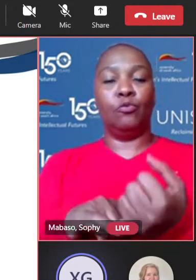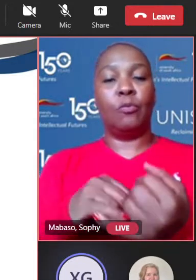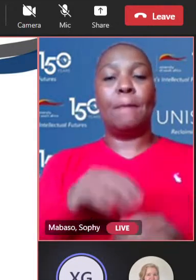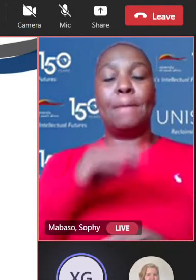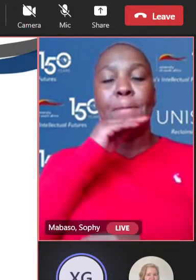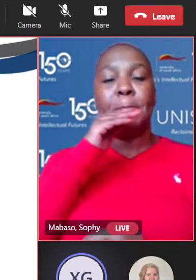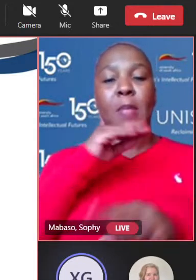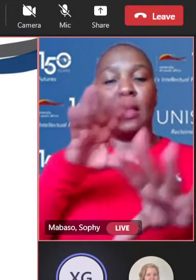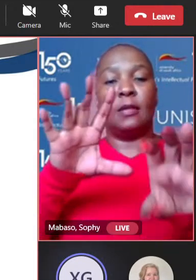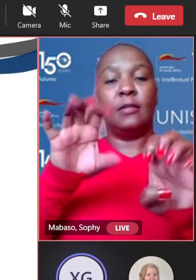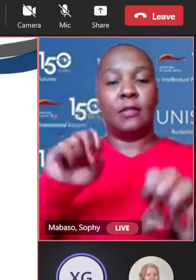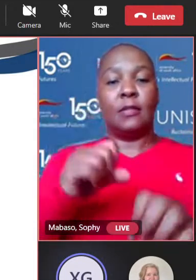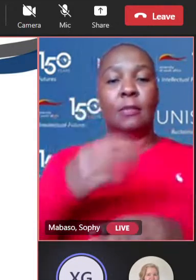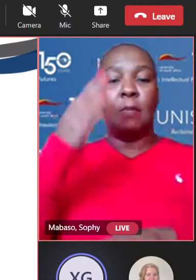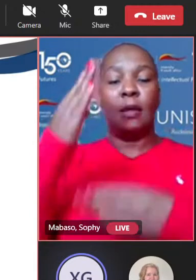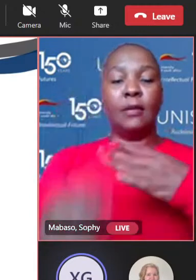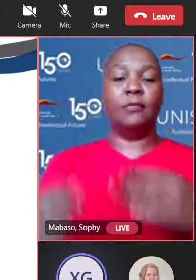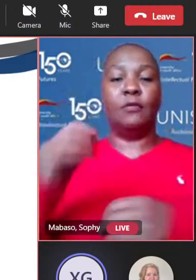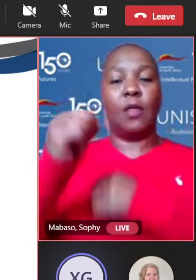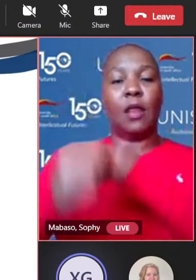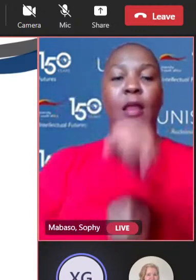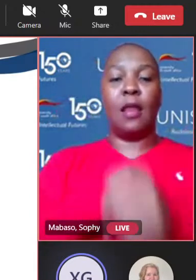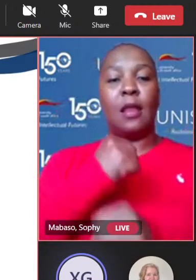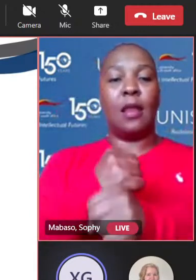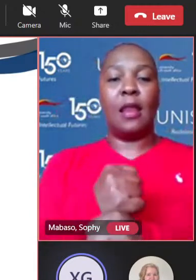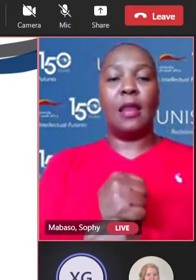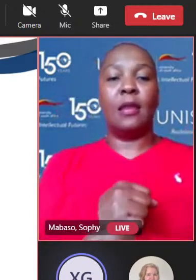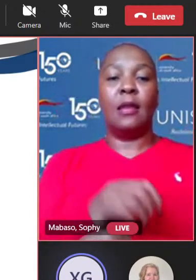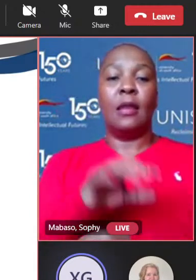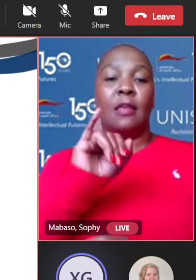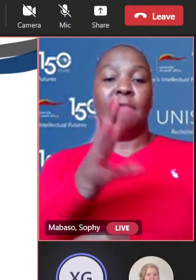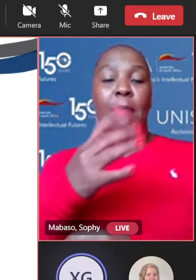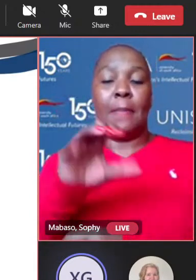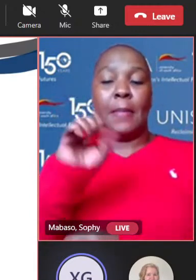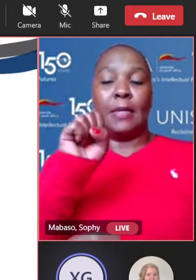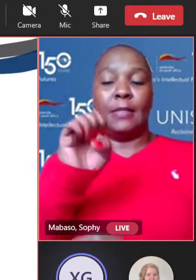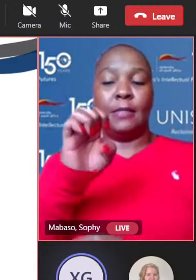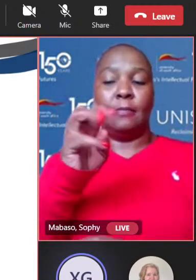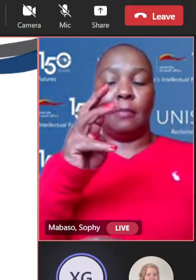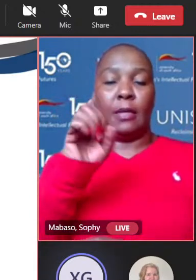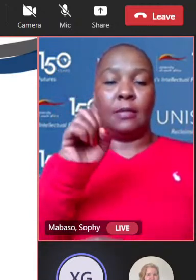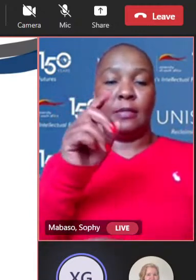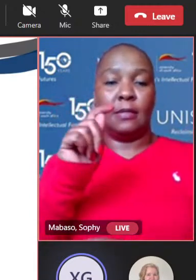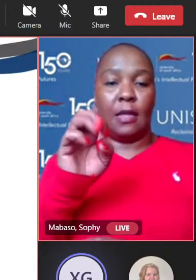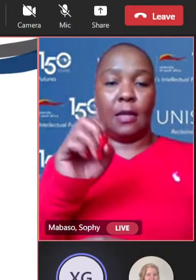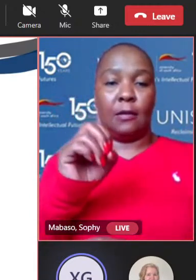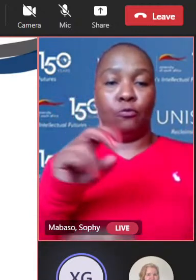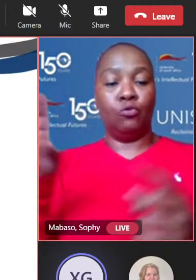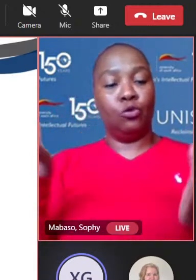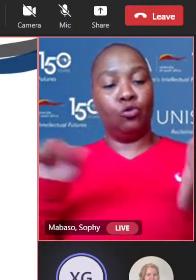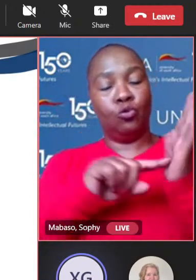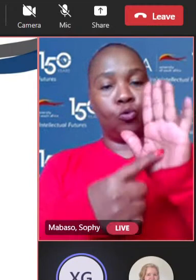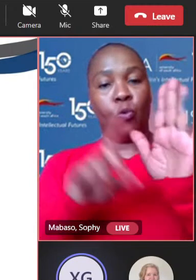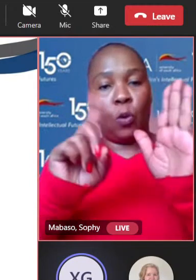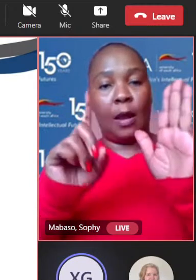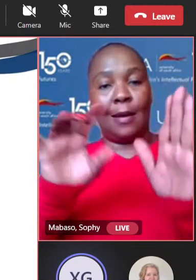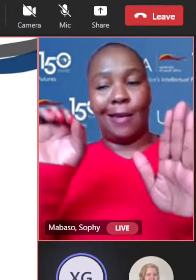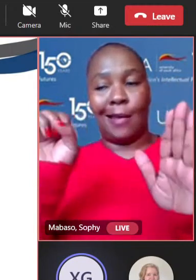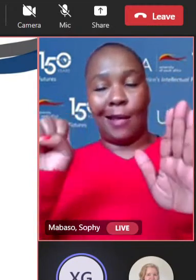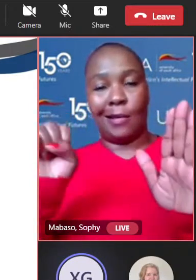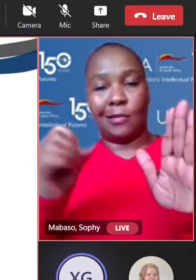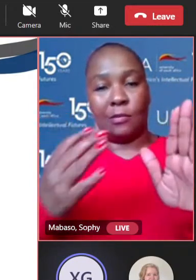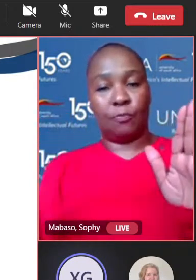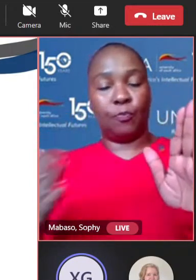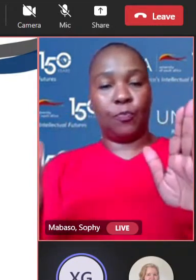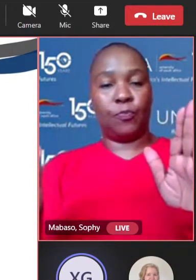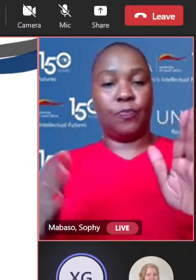If it is a semester module, it will show S2 because we are now in the second semester. Then you know it's the right module. So if it shows